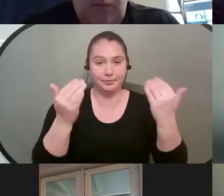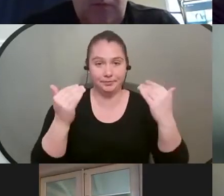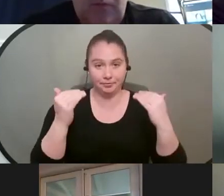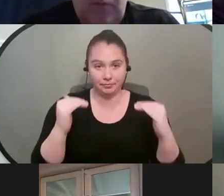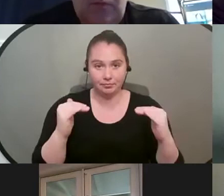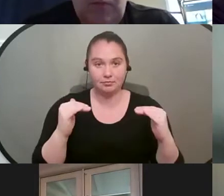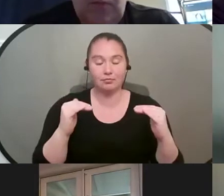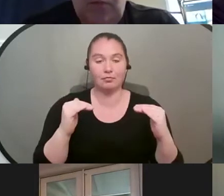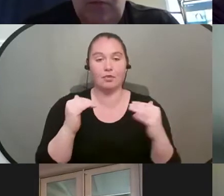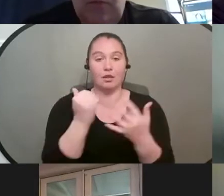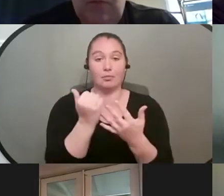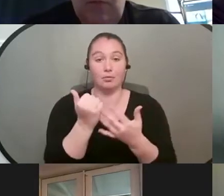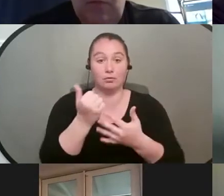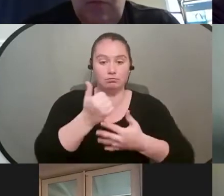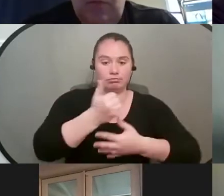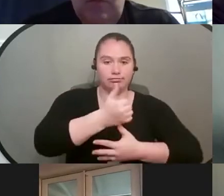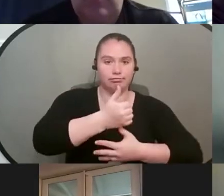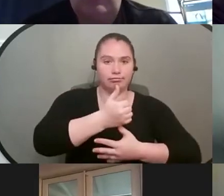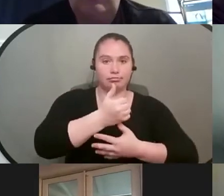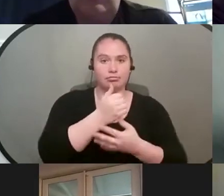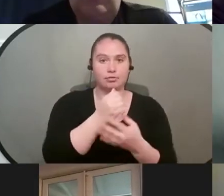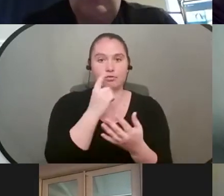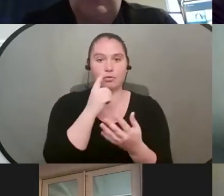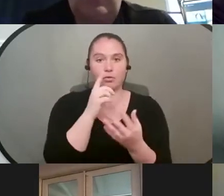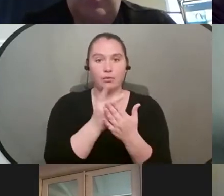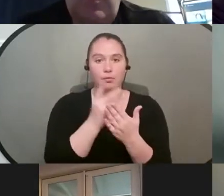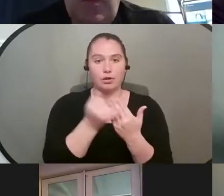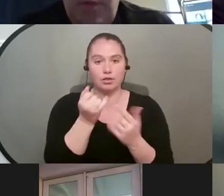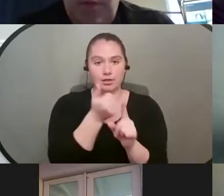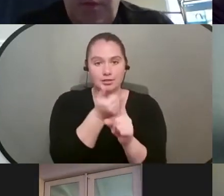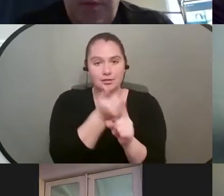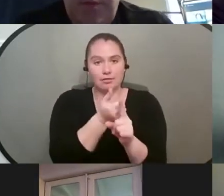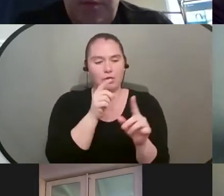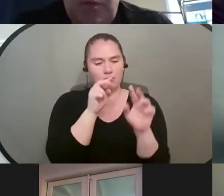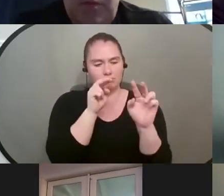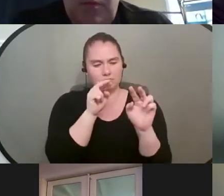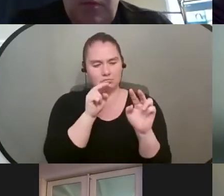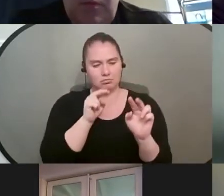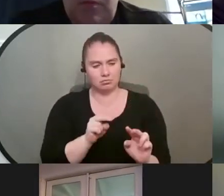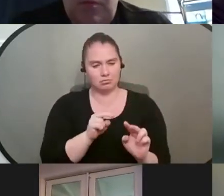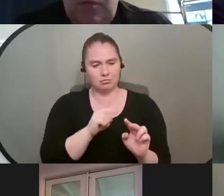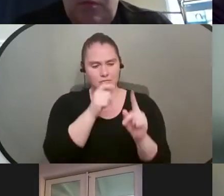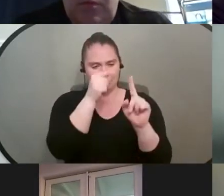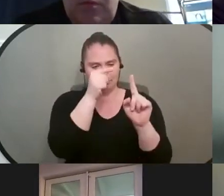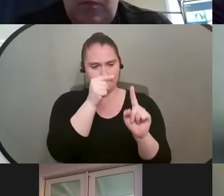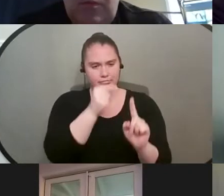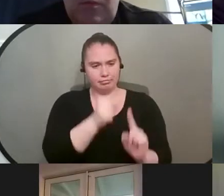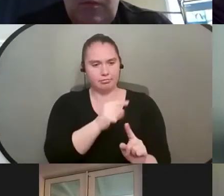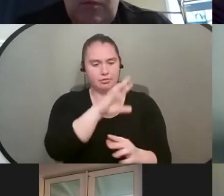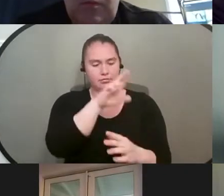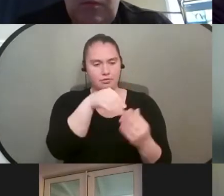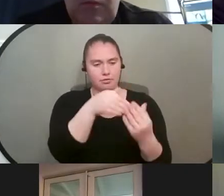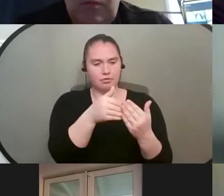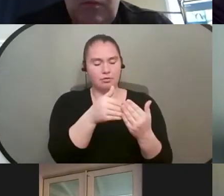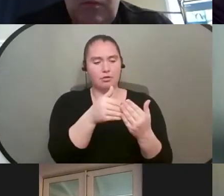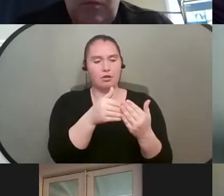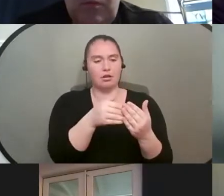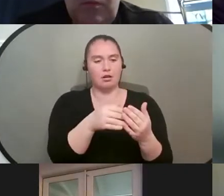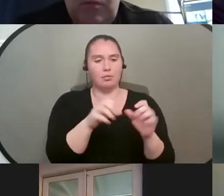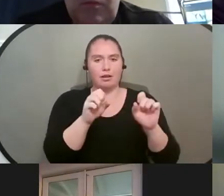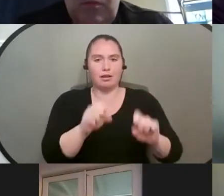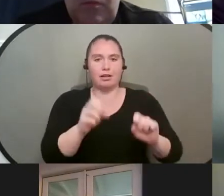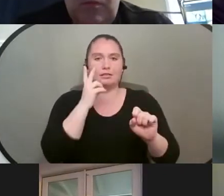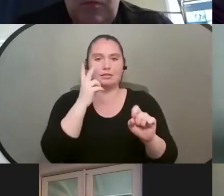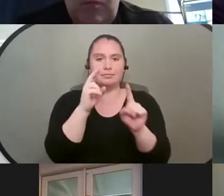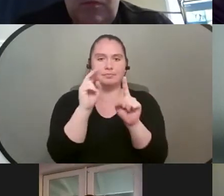of the projects is, so as we look at those goals, I kind of look at those as being able to give us the lenses as well to be